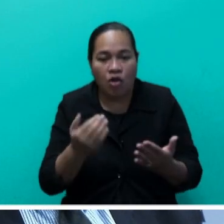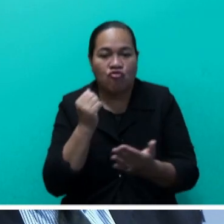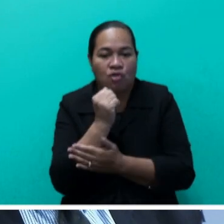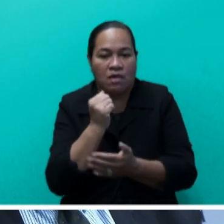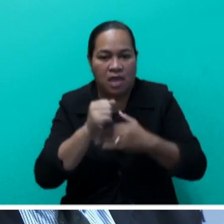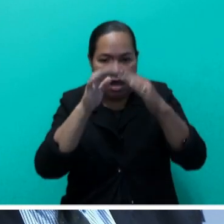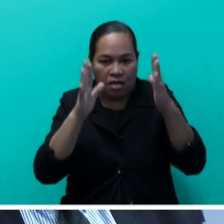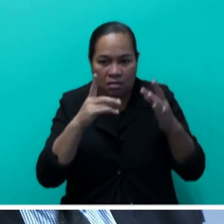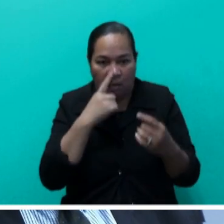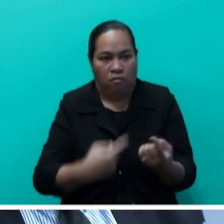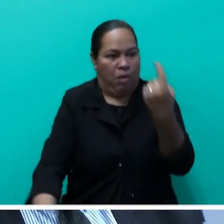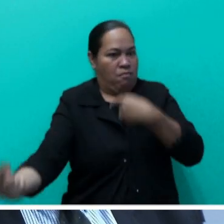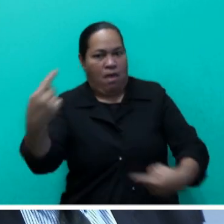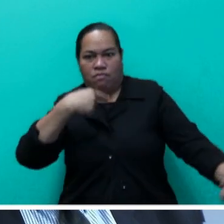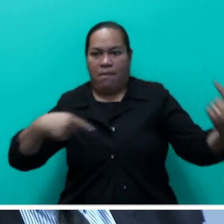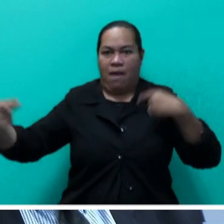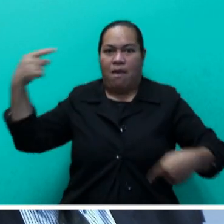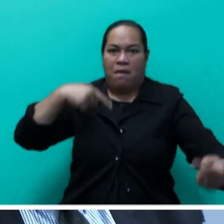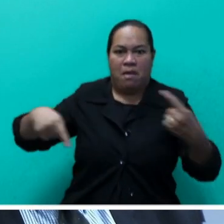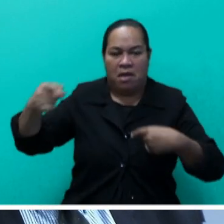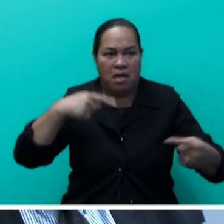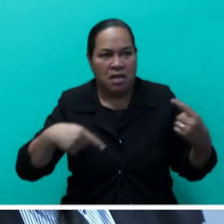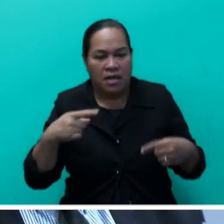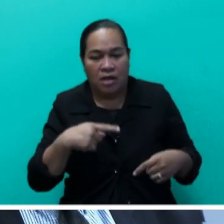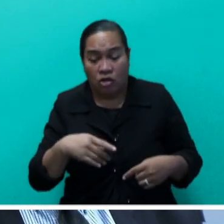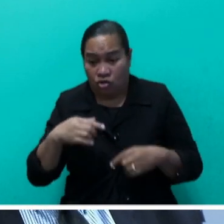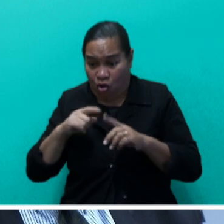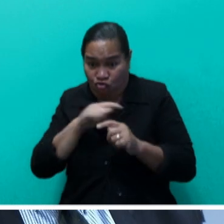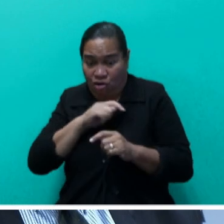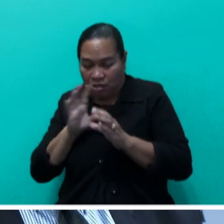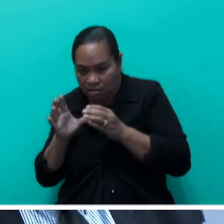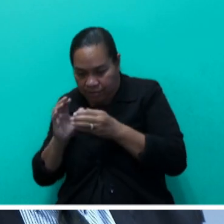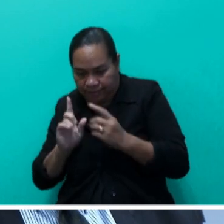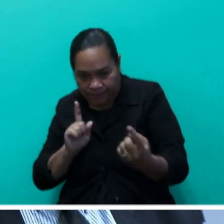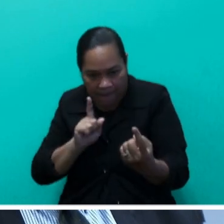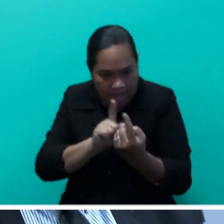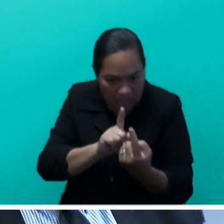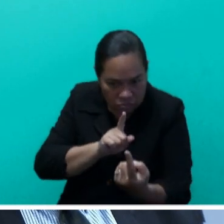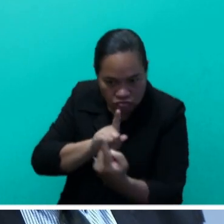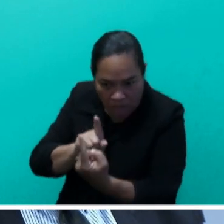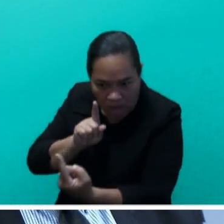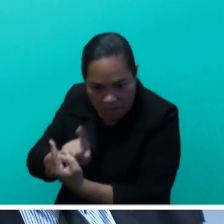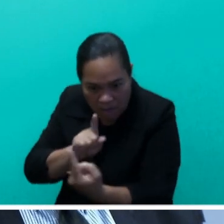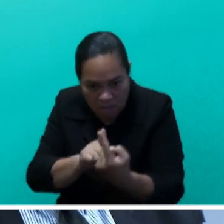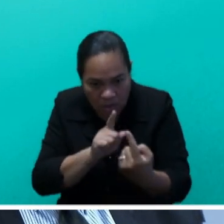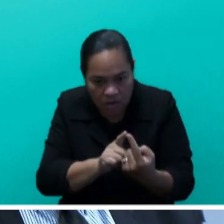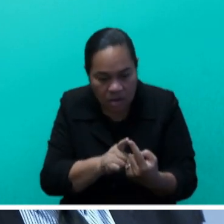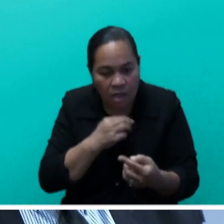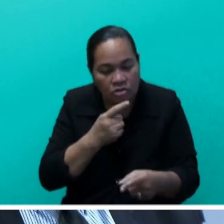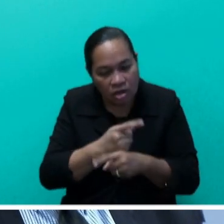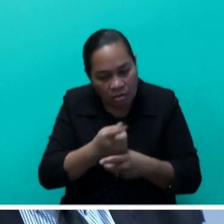taking the brunt of it. They have reached out to the players, met with several of them, and they have